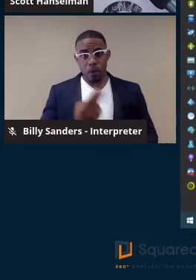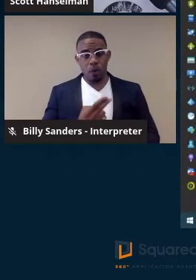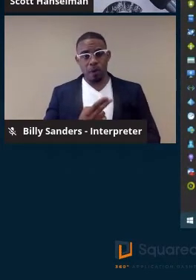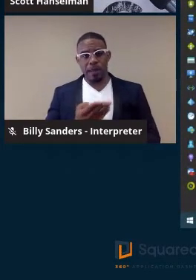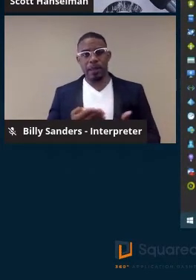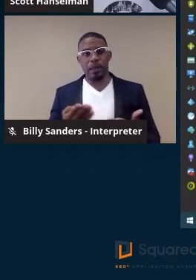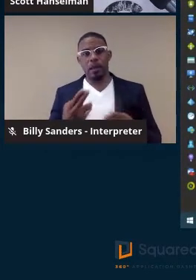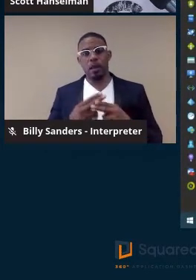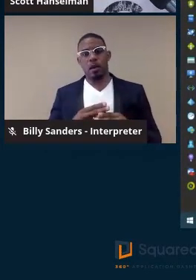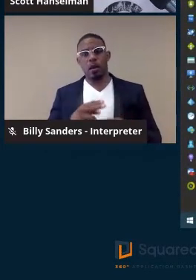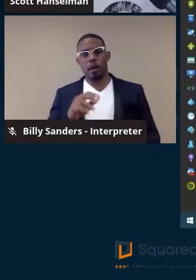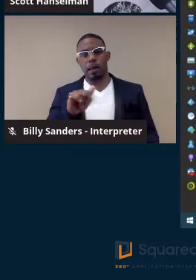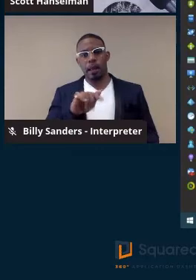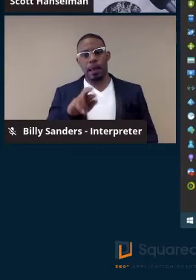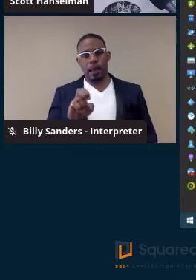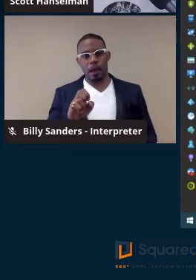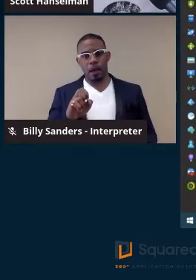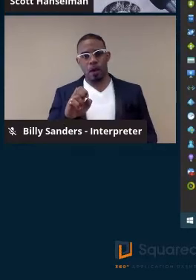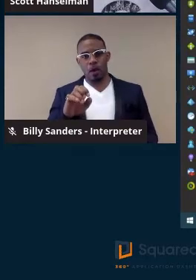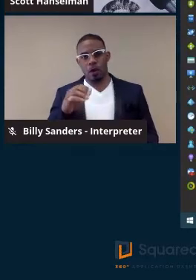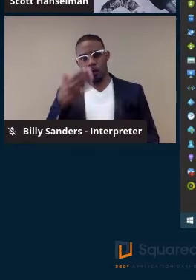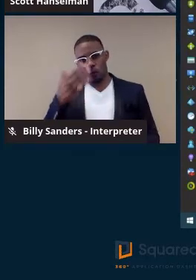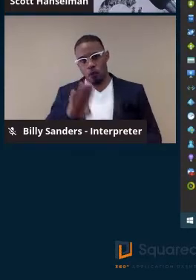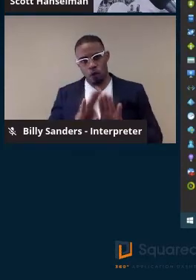called Azure Front Door.